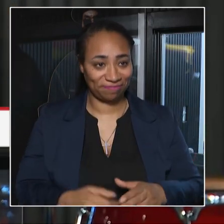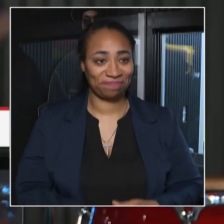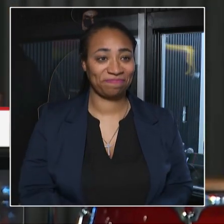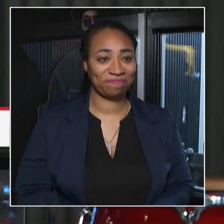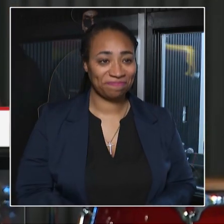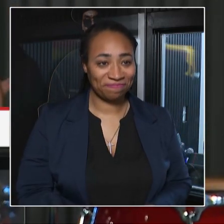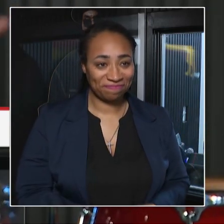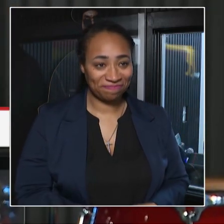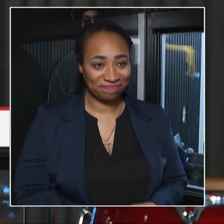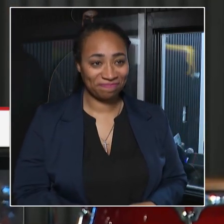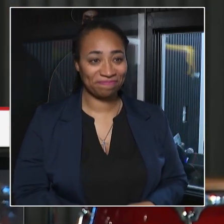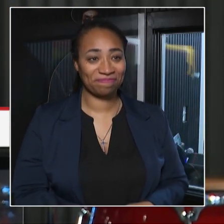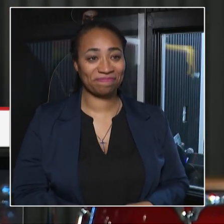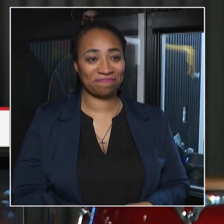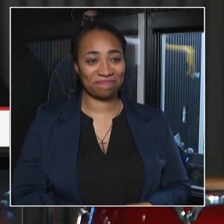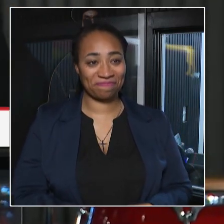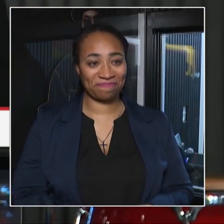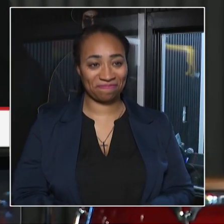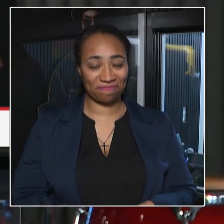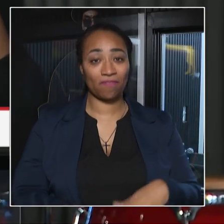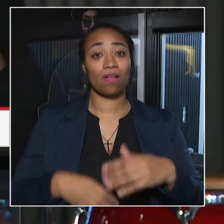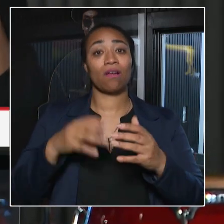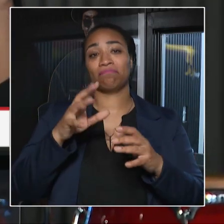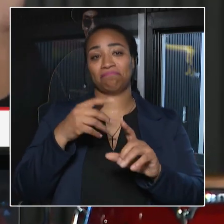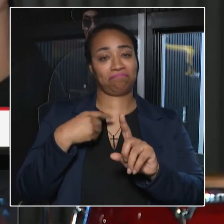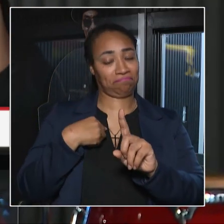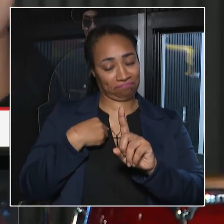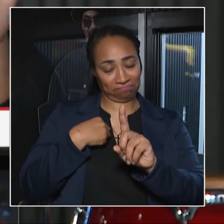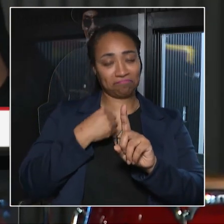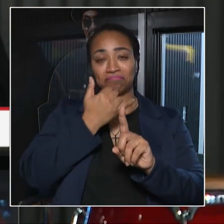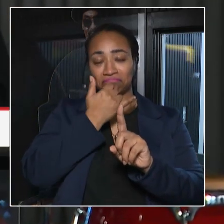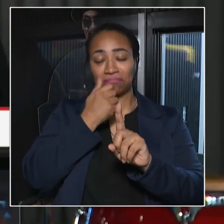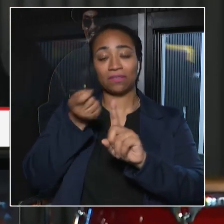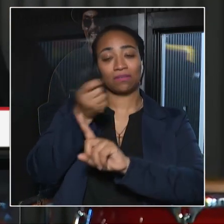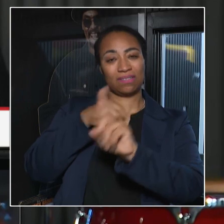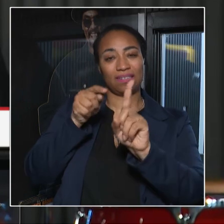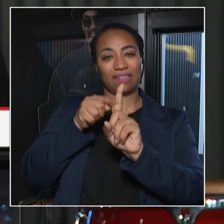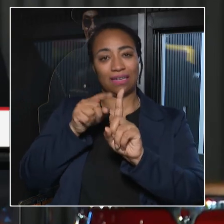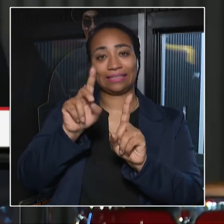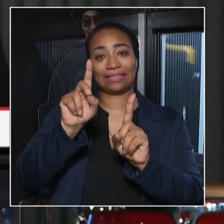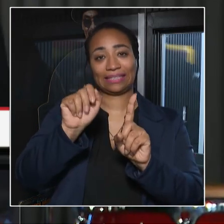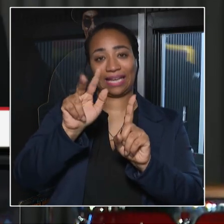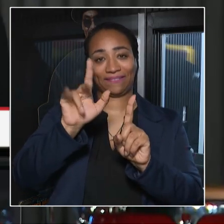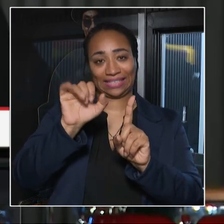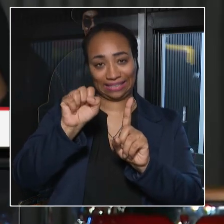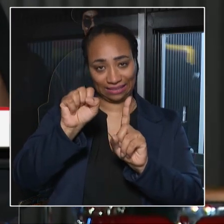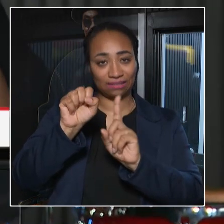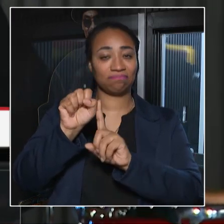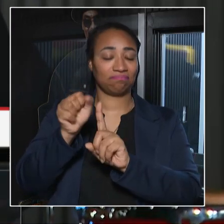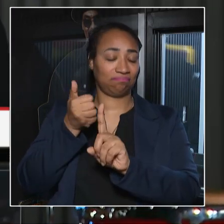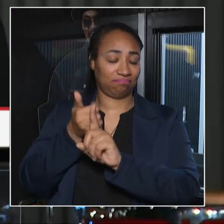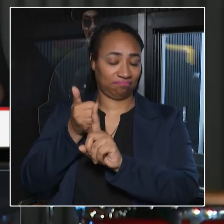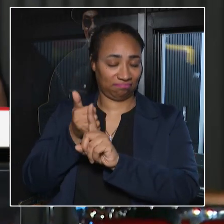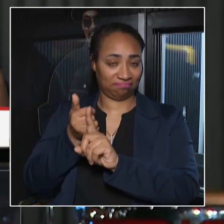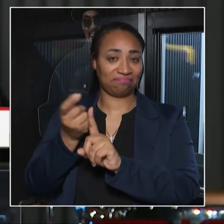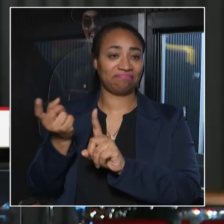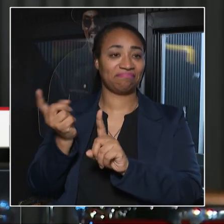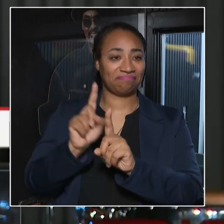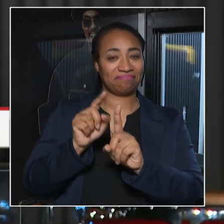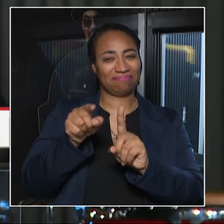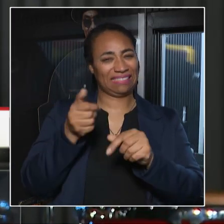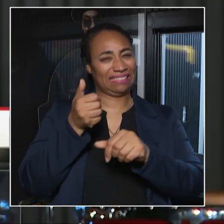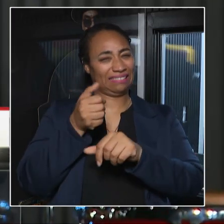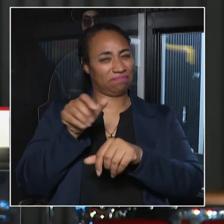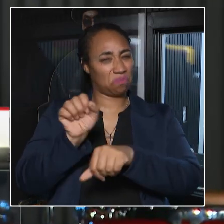Museums and Cafes team here today. I am so happy to see all of you. You have seen me probably running around like a mad woman